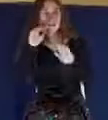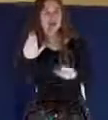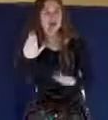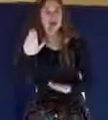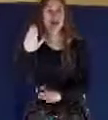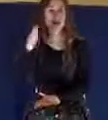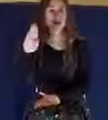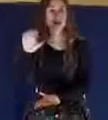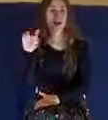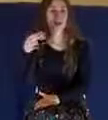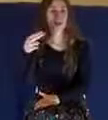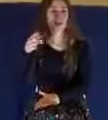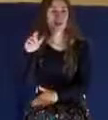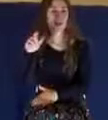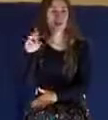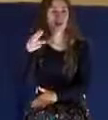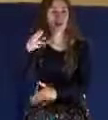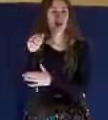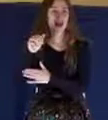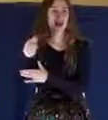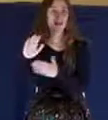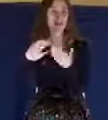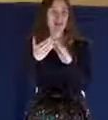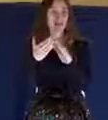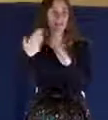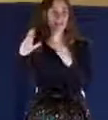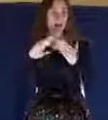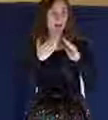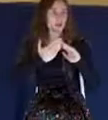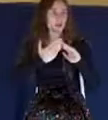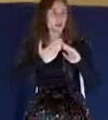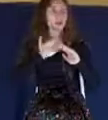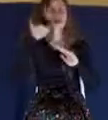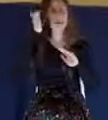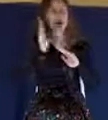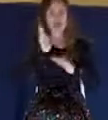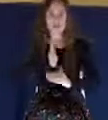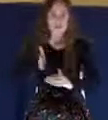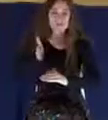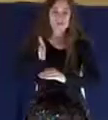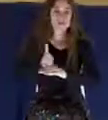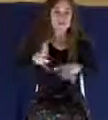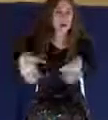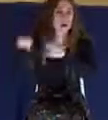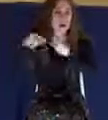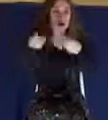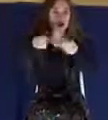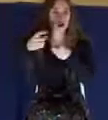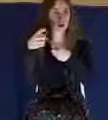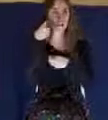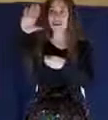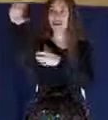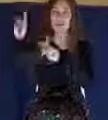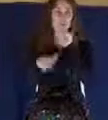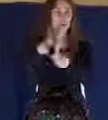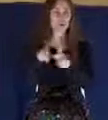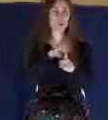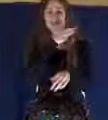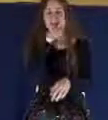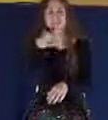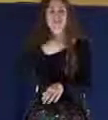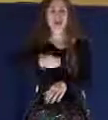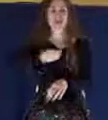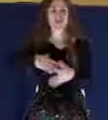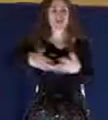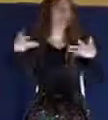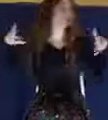Bethlehem. God is intervening on behalf of his people. The famine is over. And it